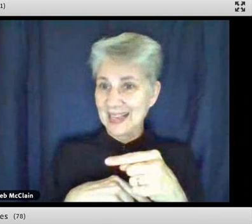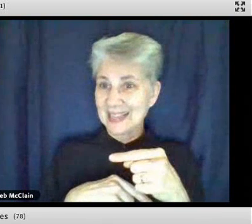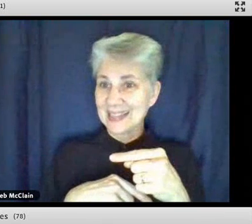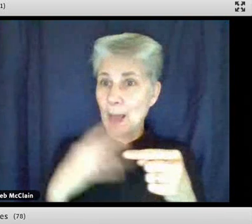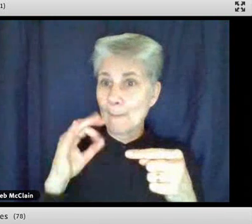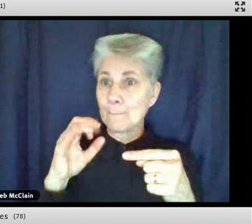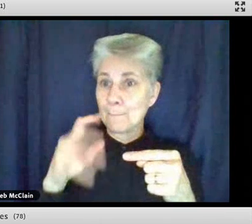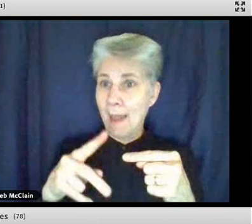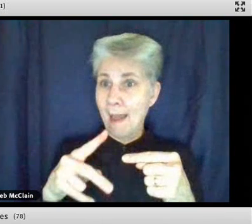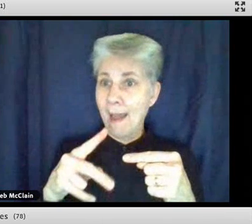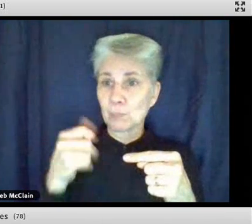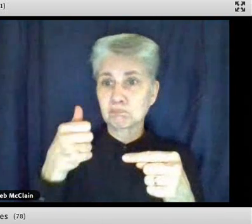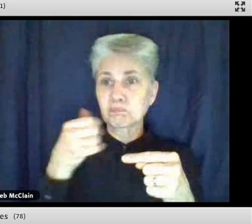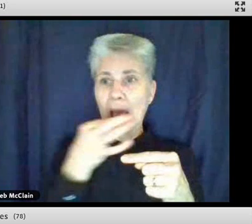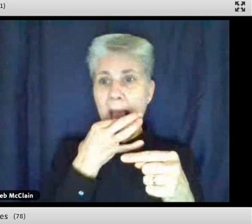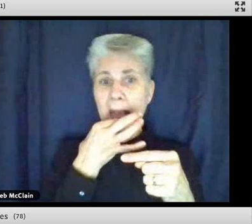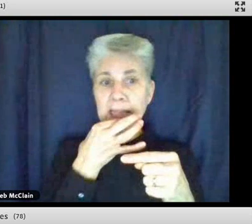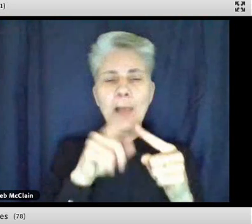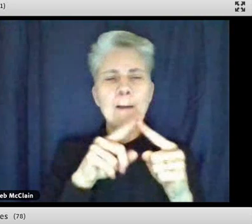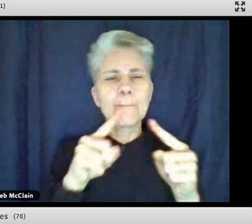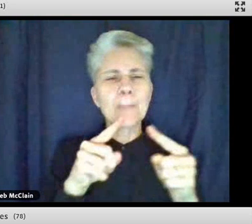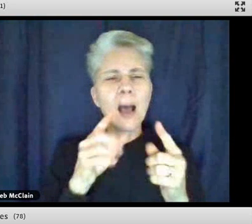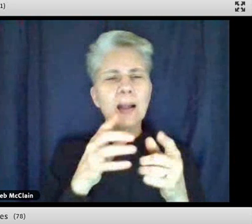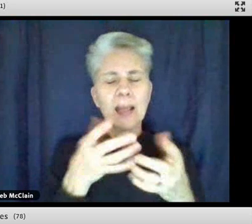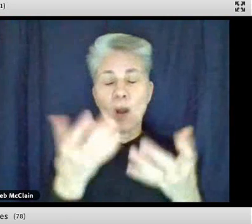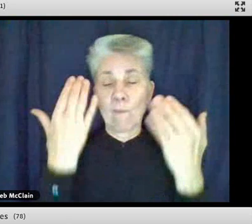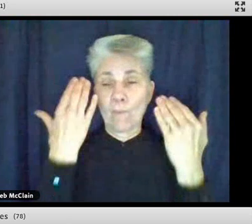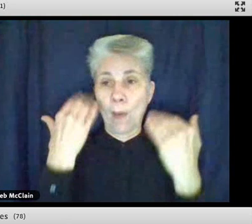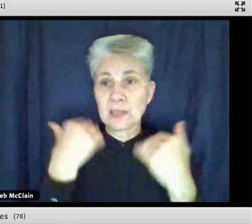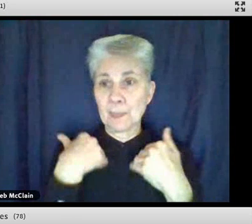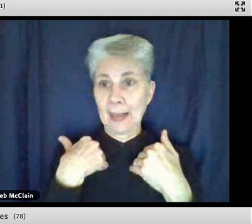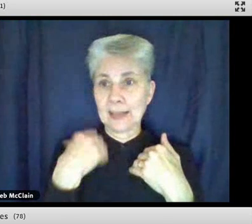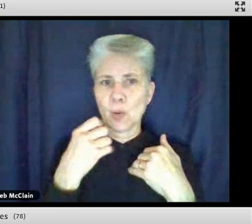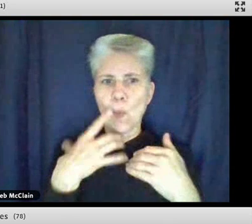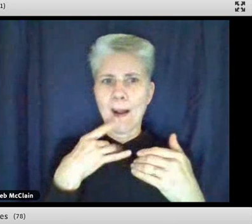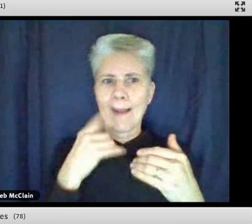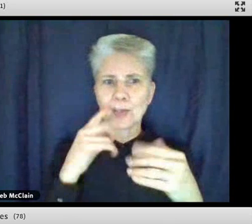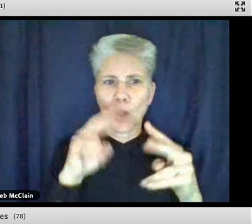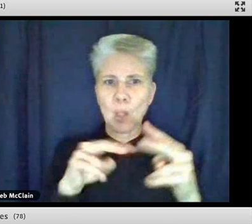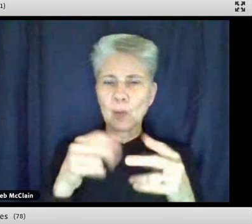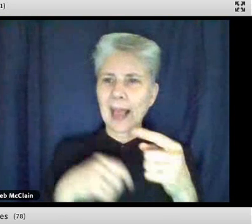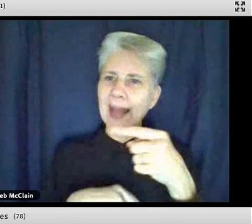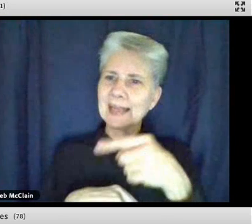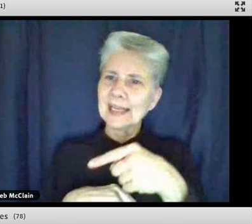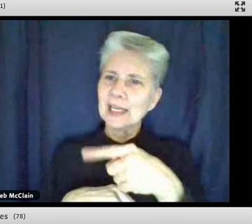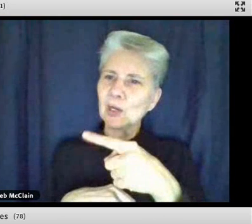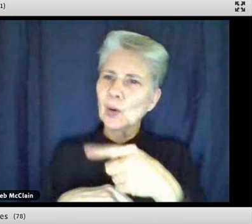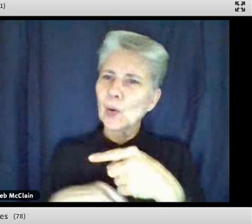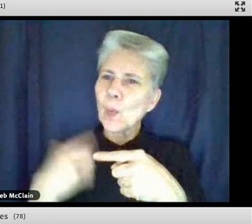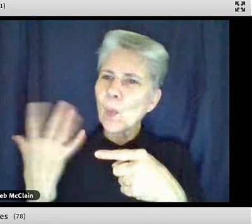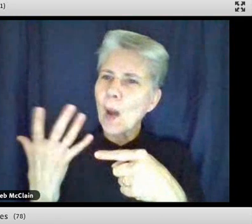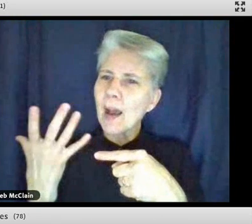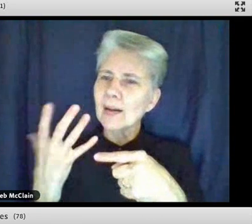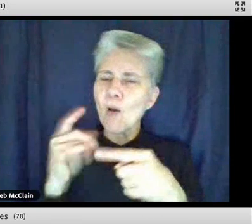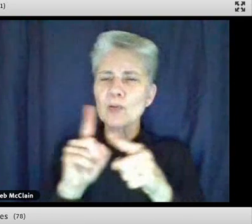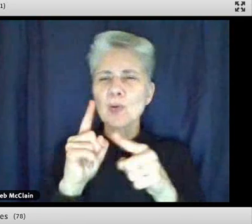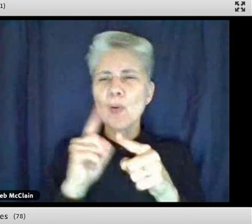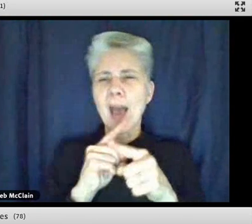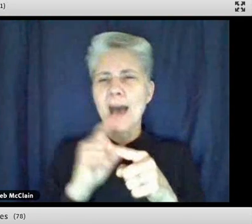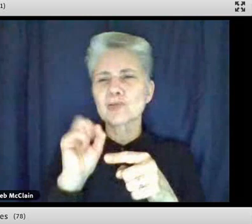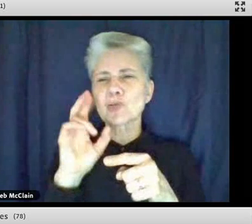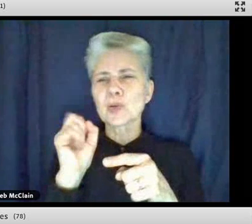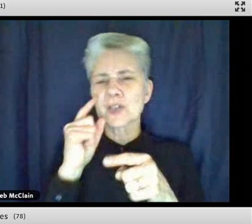kind of overwhelms me. And so what I like to look at here is it's also got all the sources for the data, which is important to